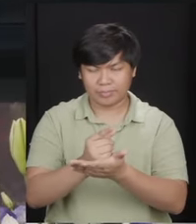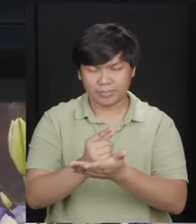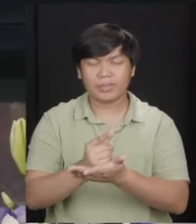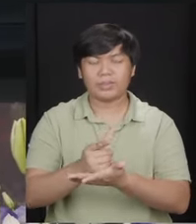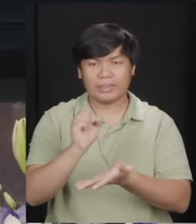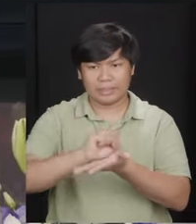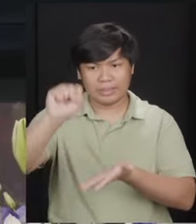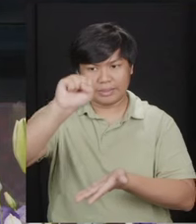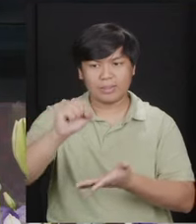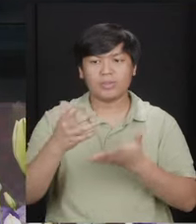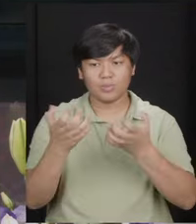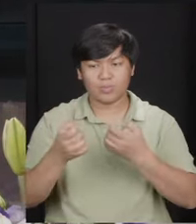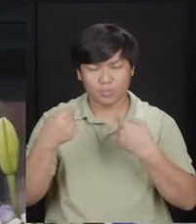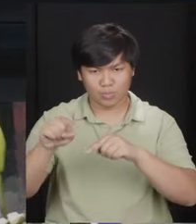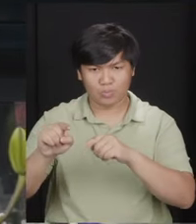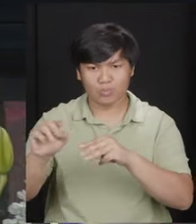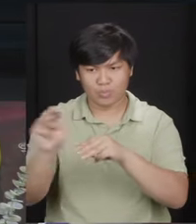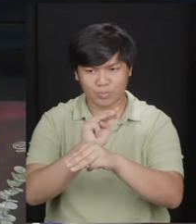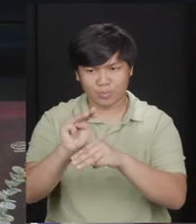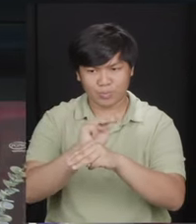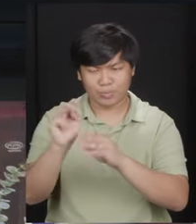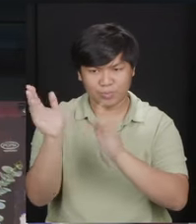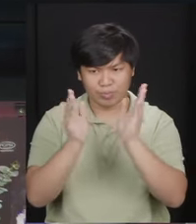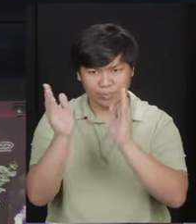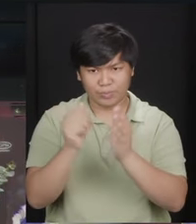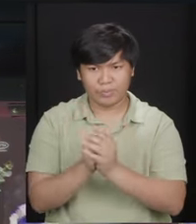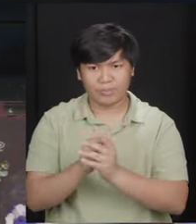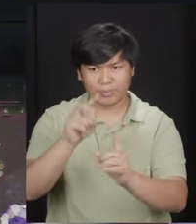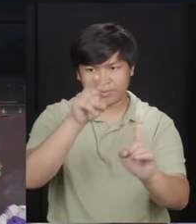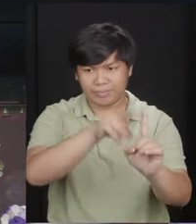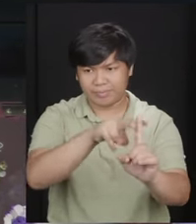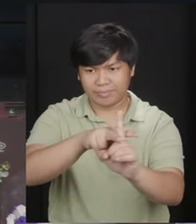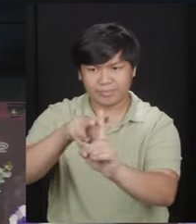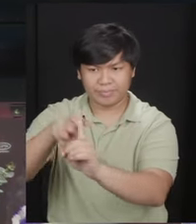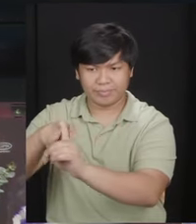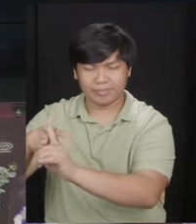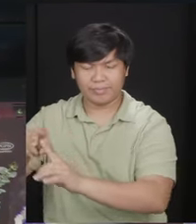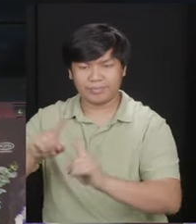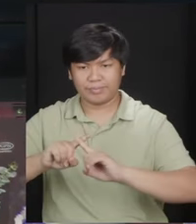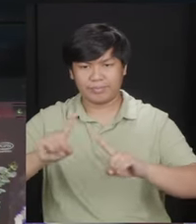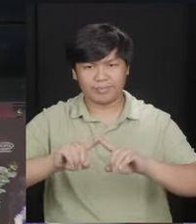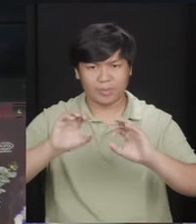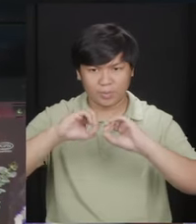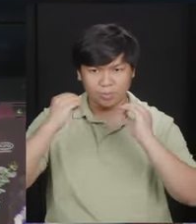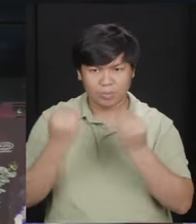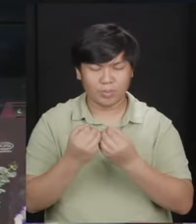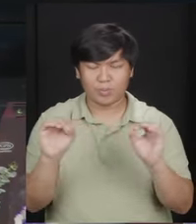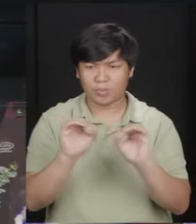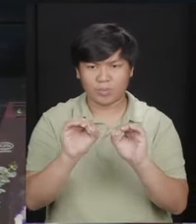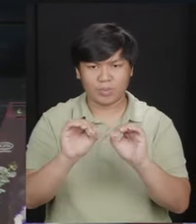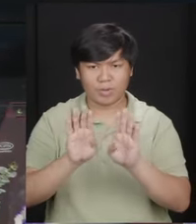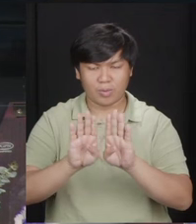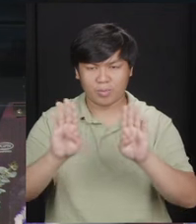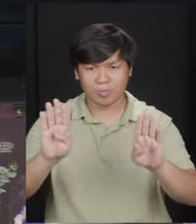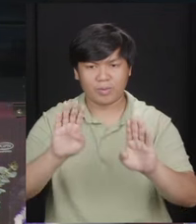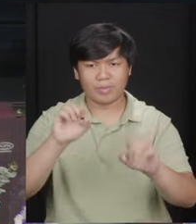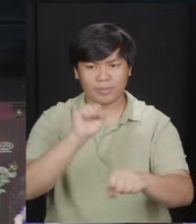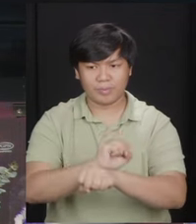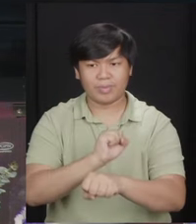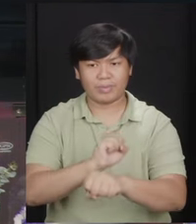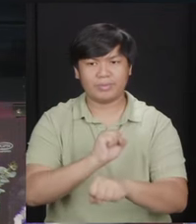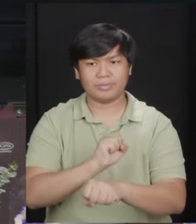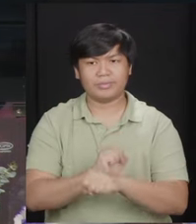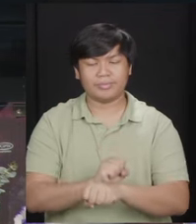ministry. So he applied to several organizations, but there was no opening. Finally, because